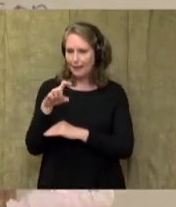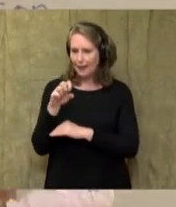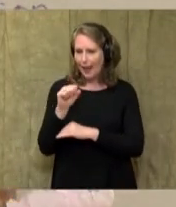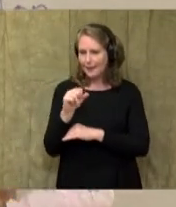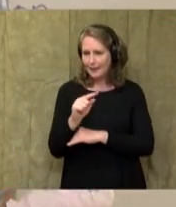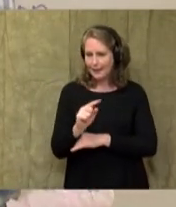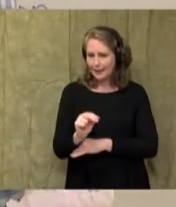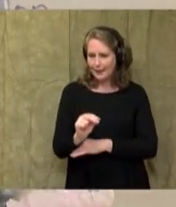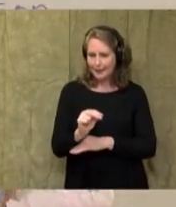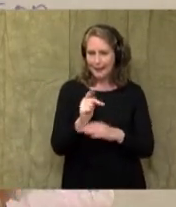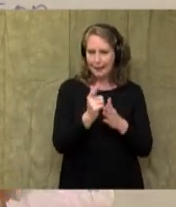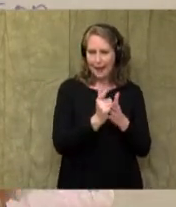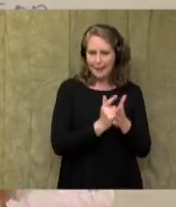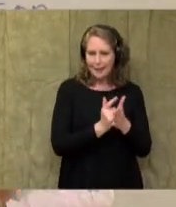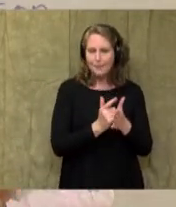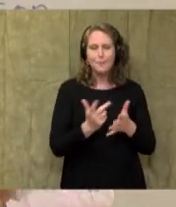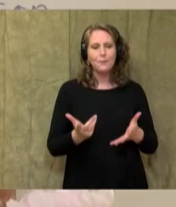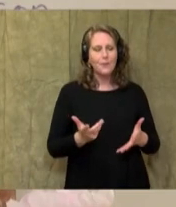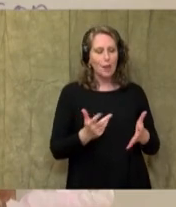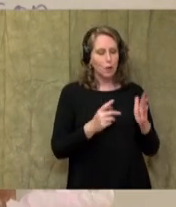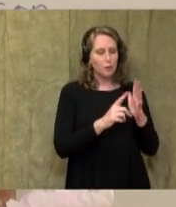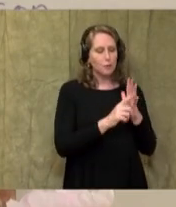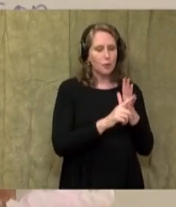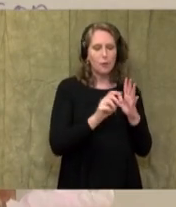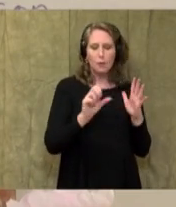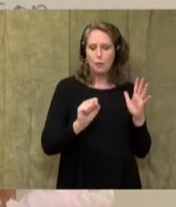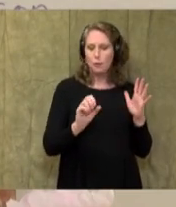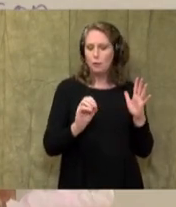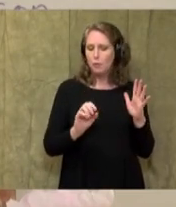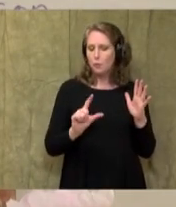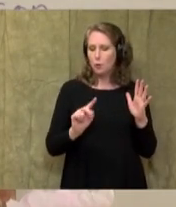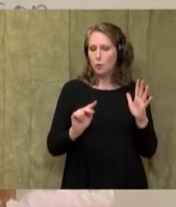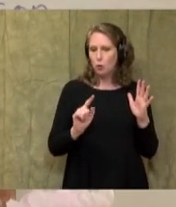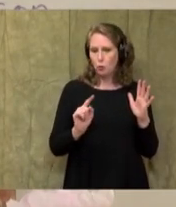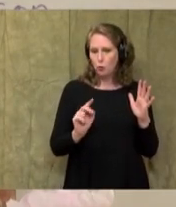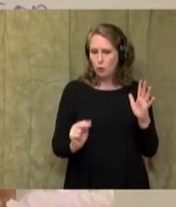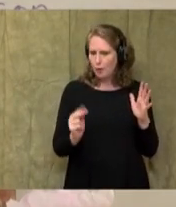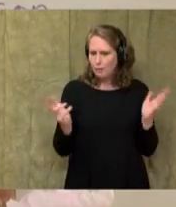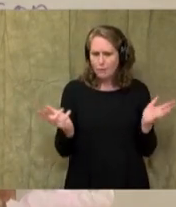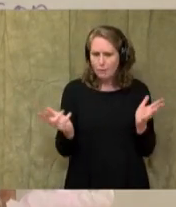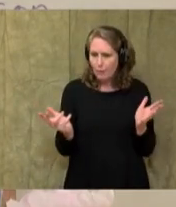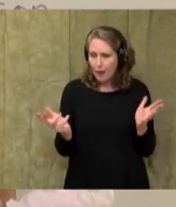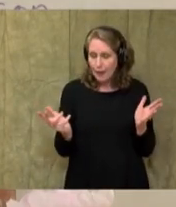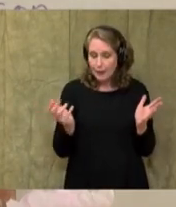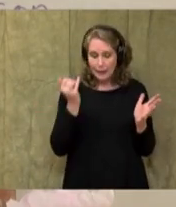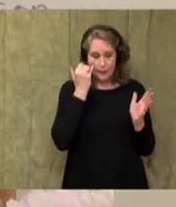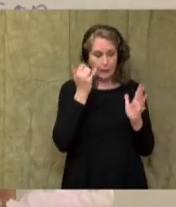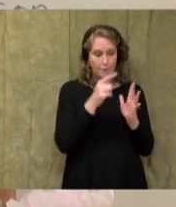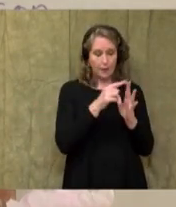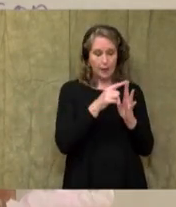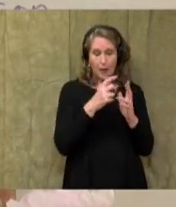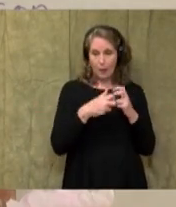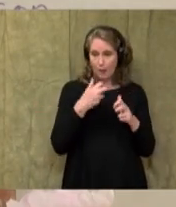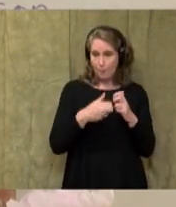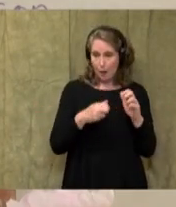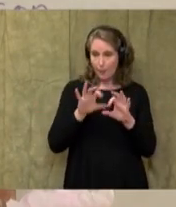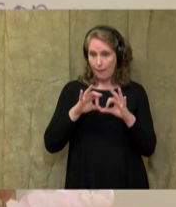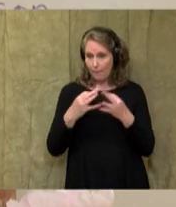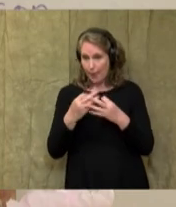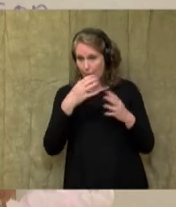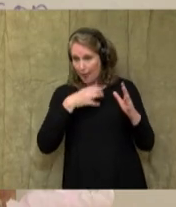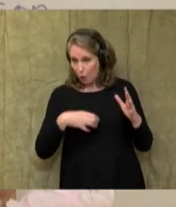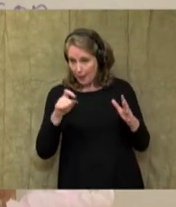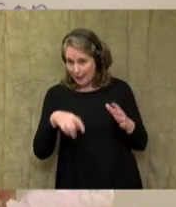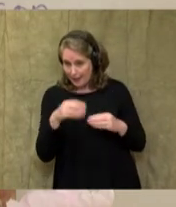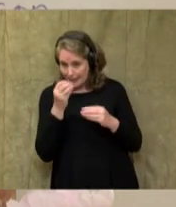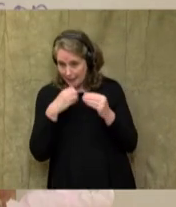up, solution. What was the solution? Remember, if our problem was that Hare's family was hungry and they needed